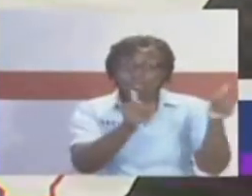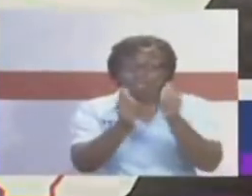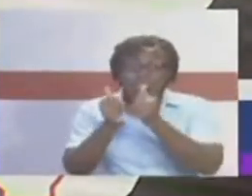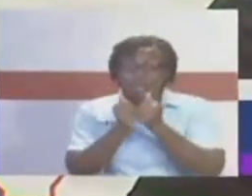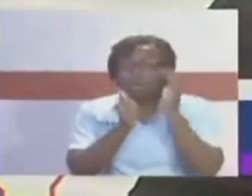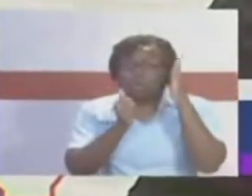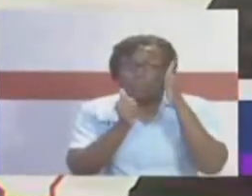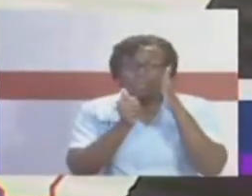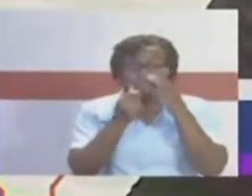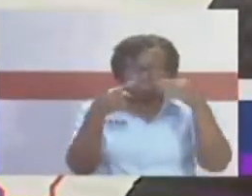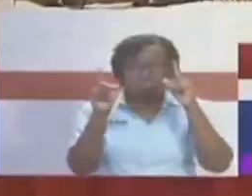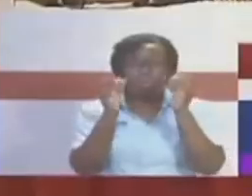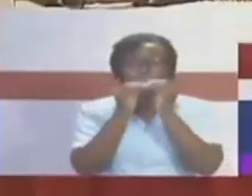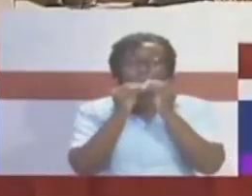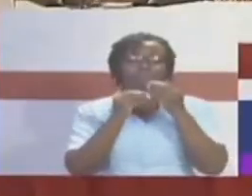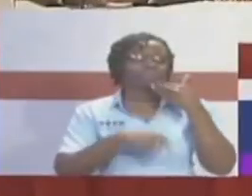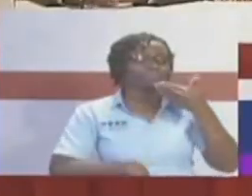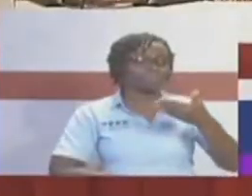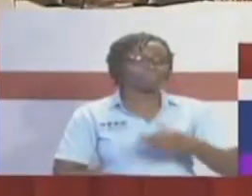more. Thank you.